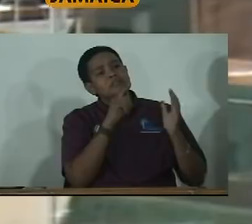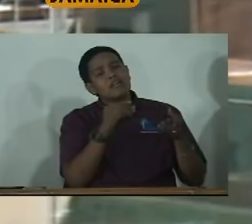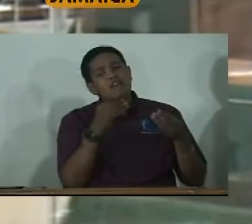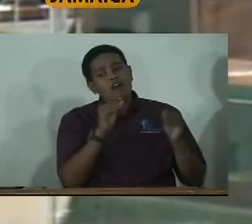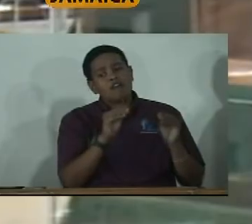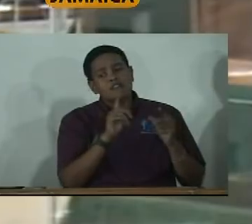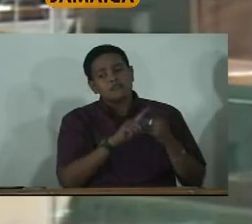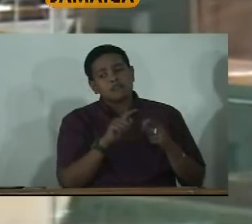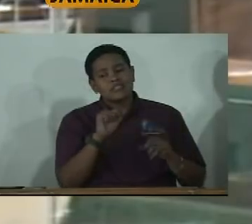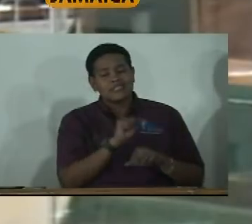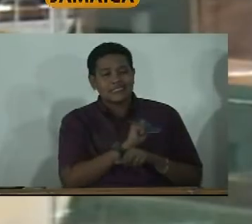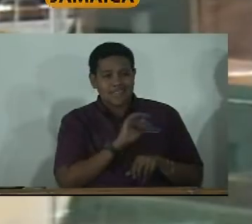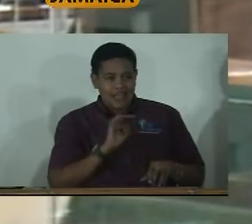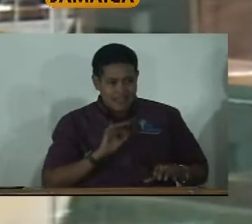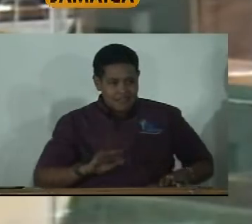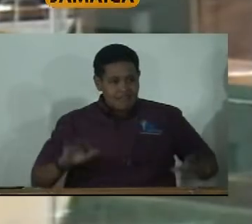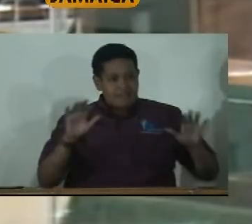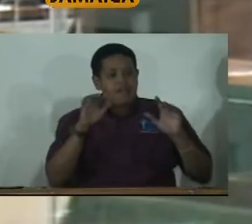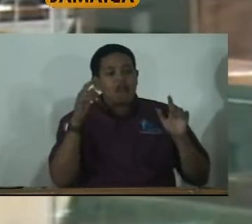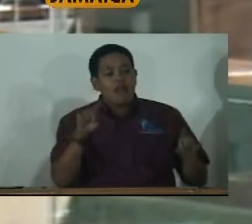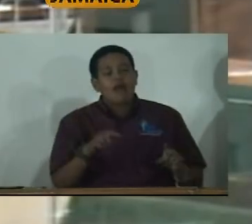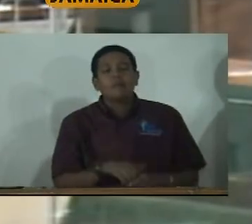employees.